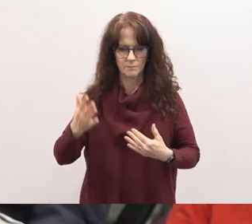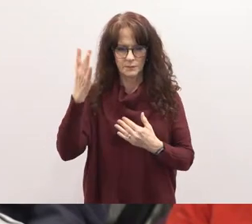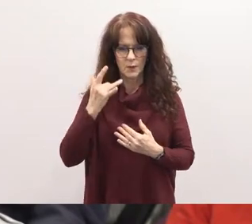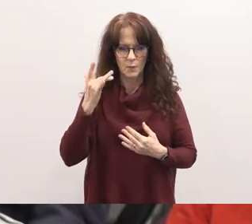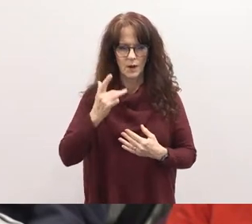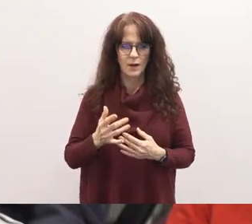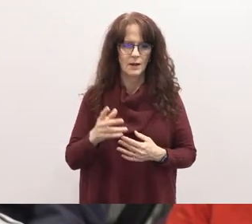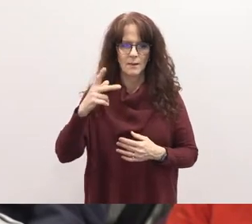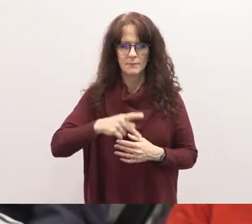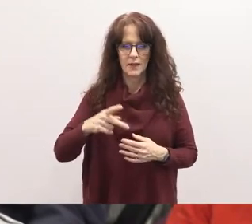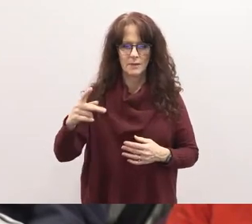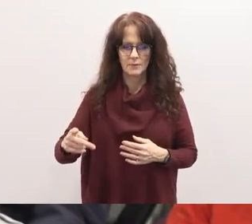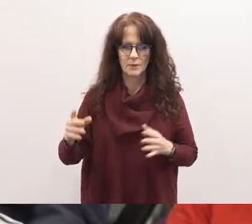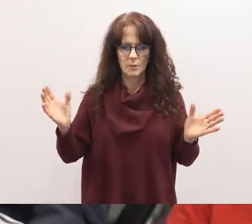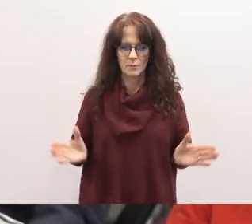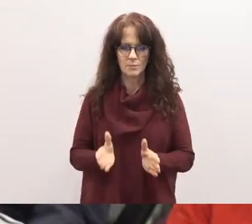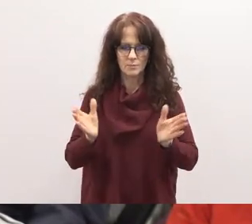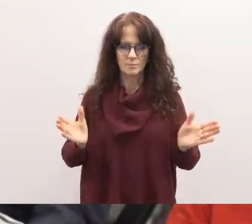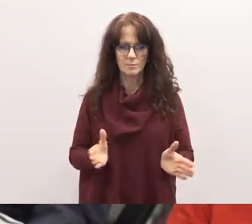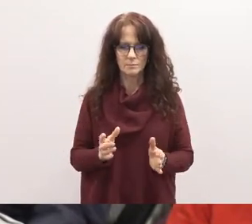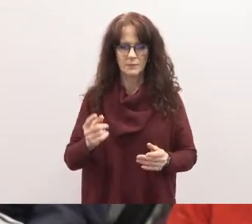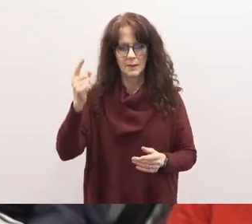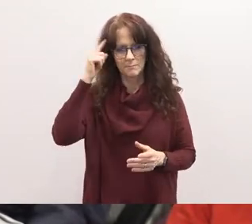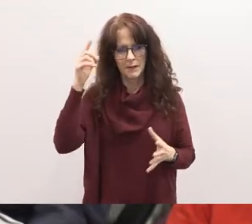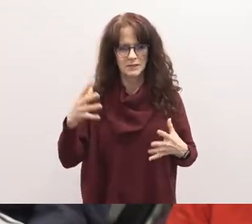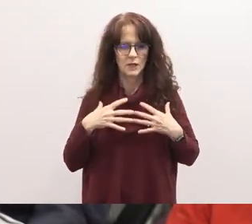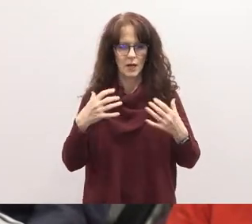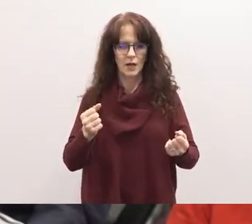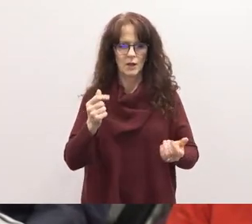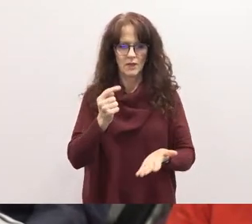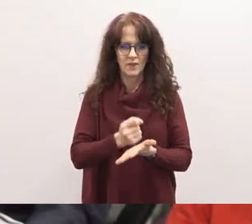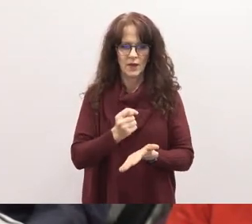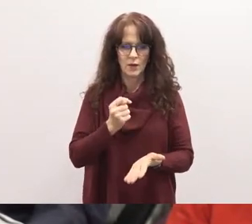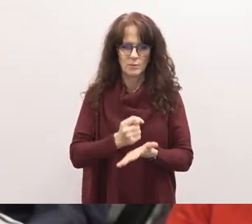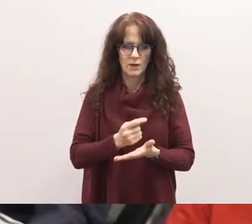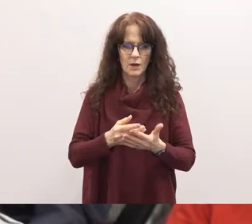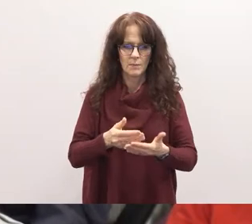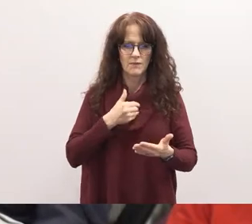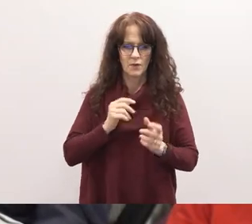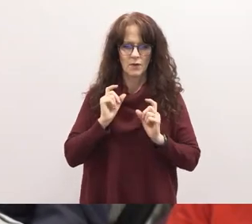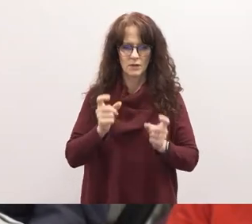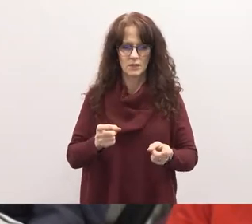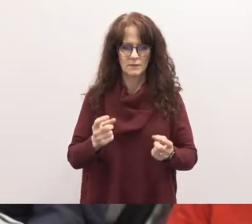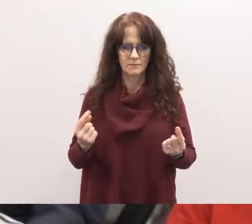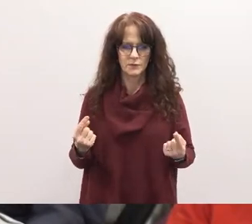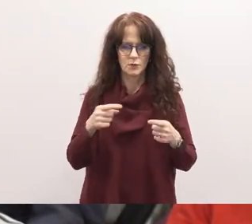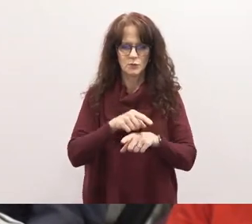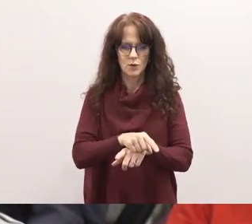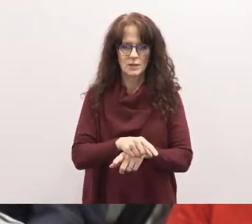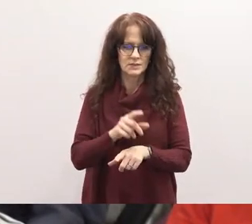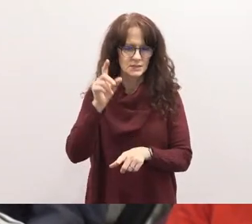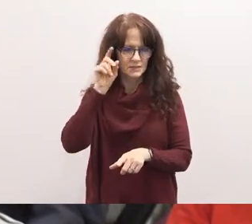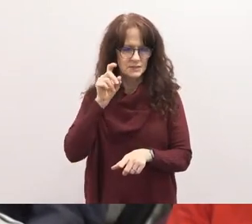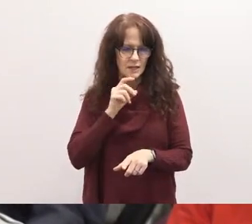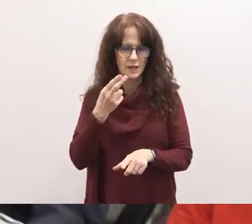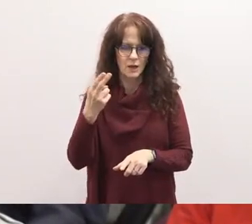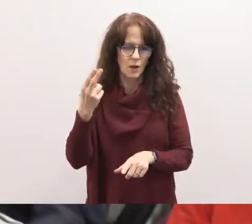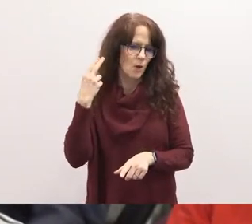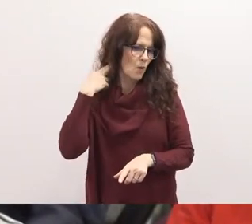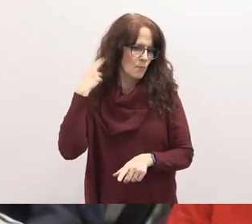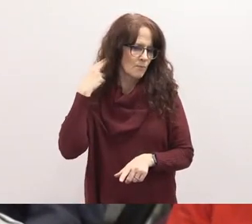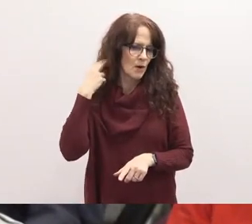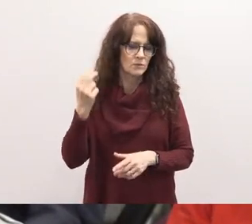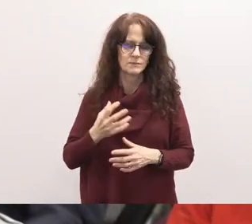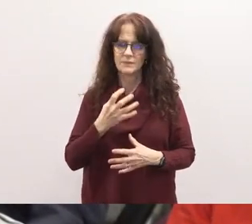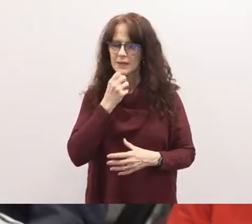Planned Parenthood not promoting mental health therapy before giving cross-sex hormones? If they really cared about